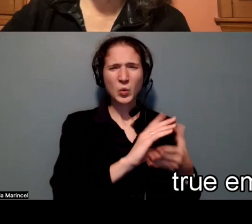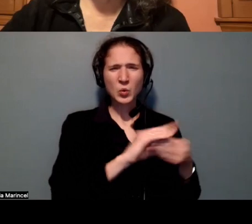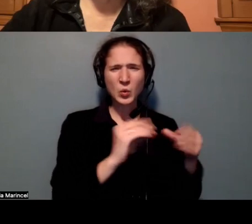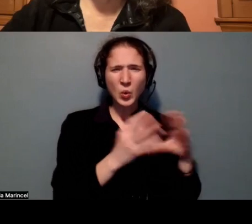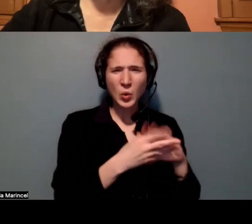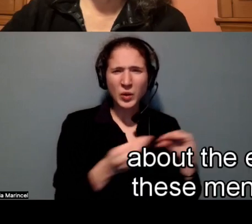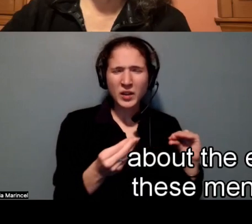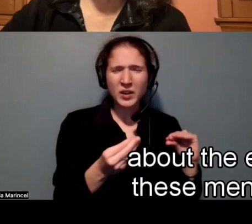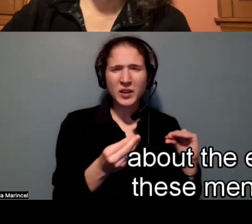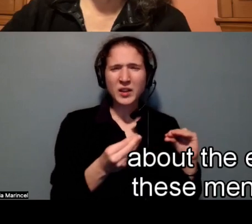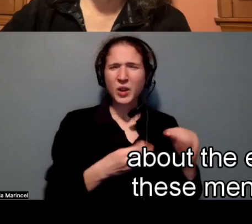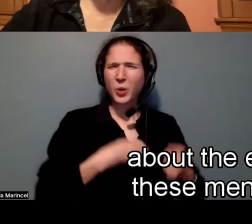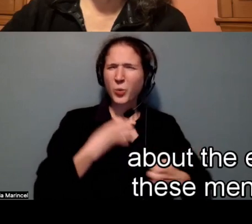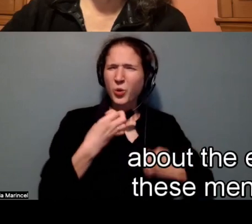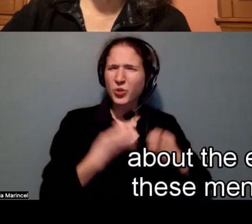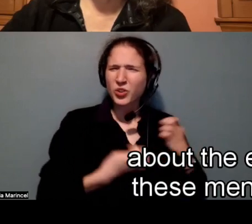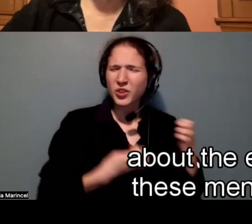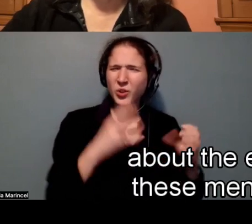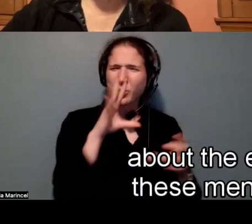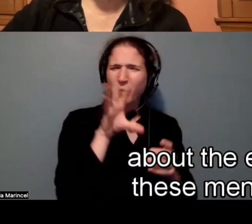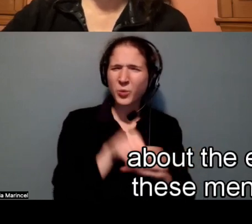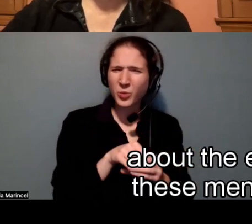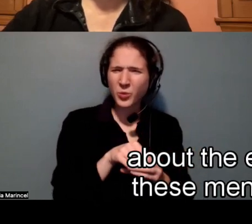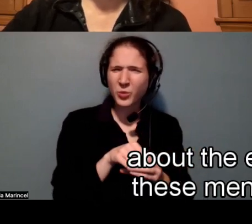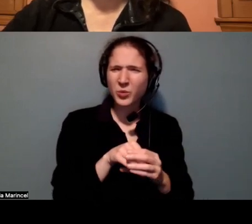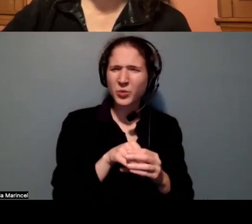emotionally about the experience of